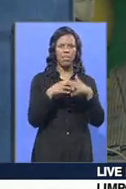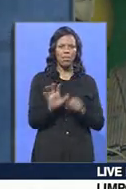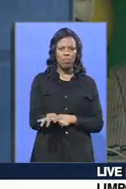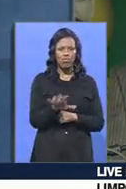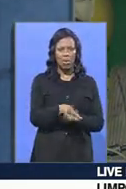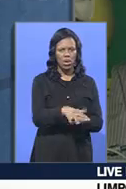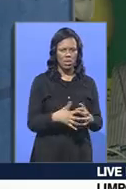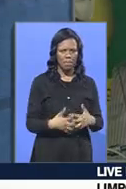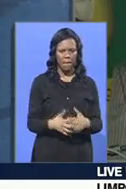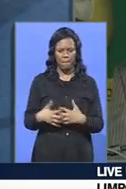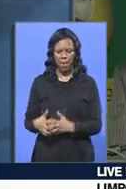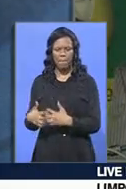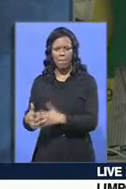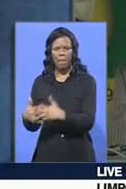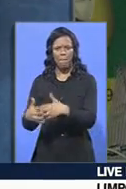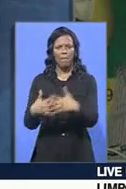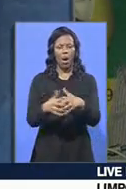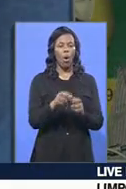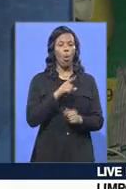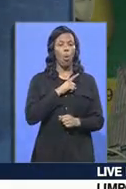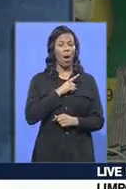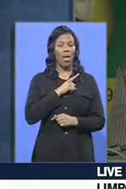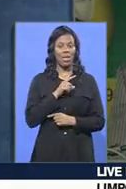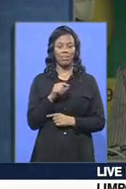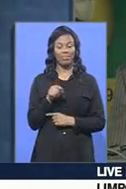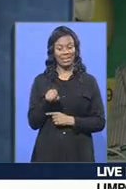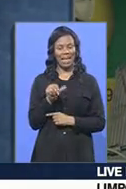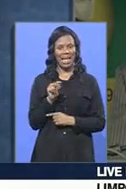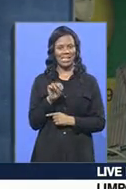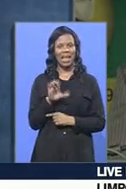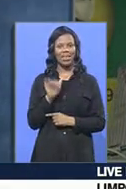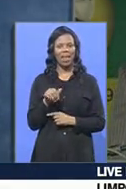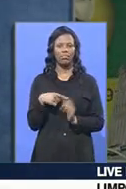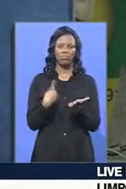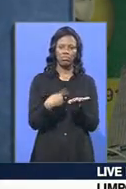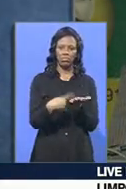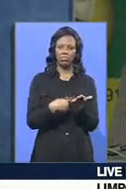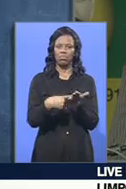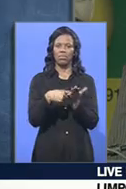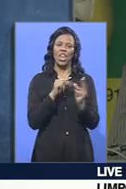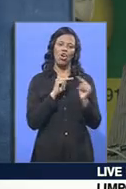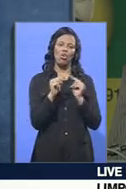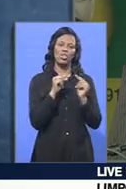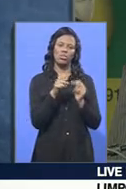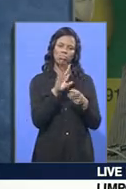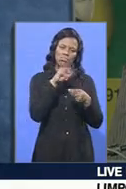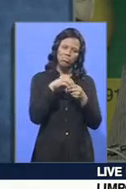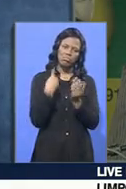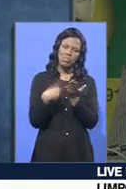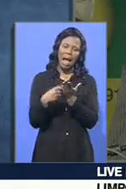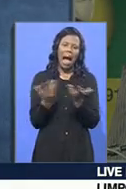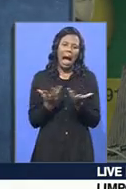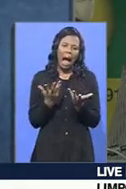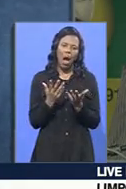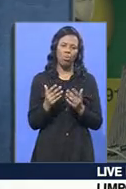so that the organization could lead the negotiations towards the non-racial and just future.